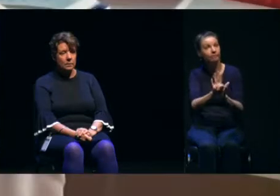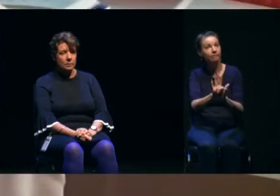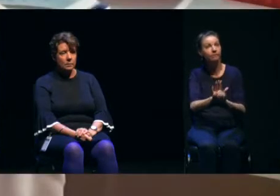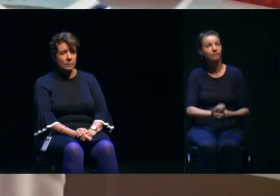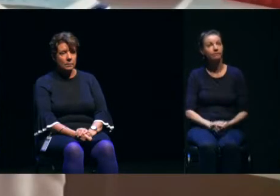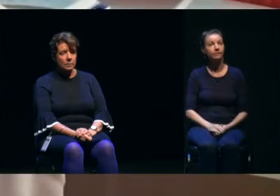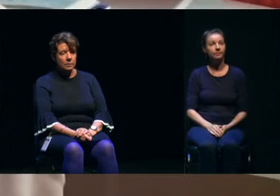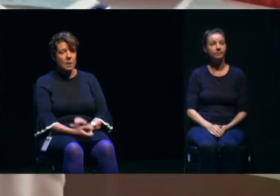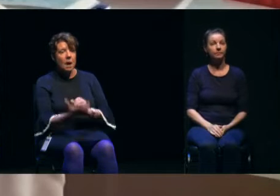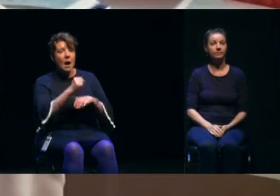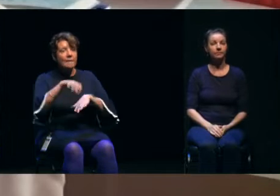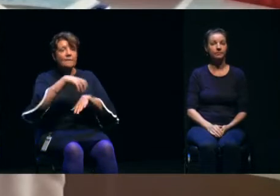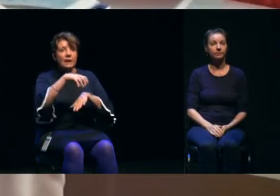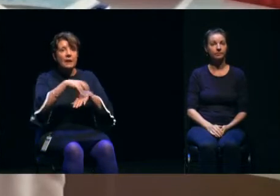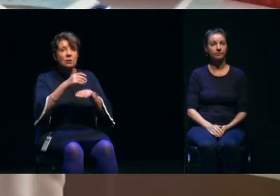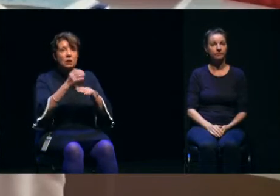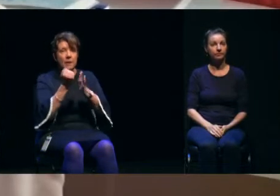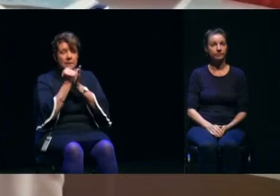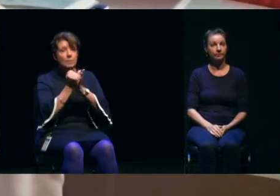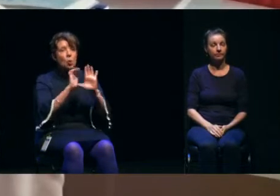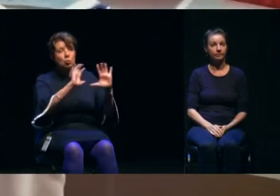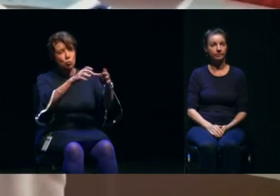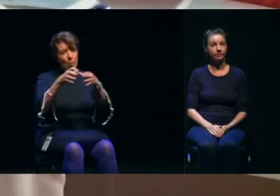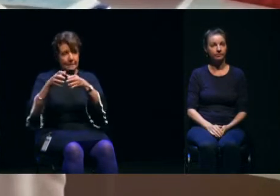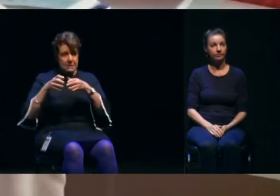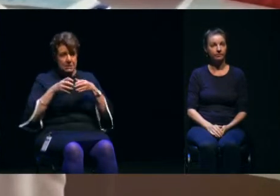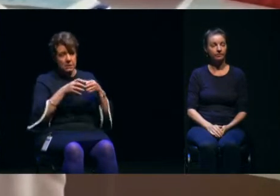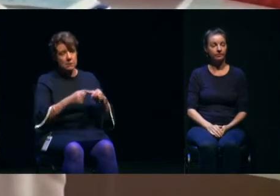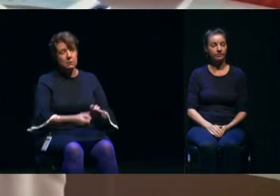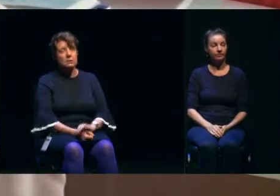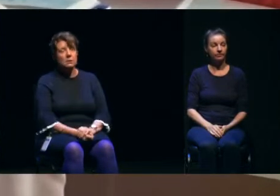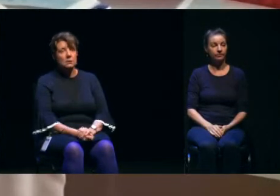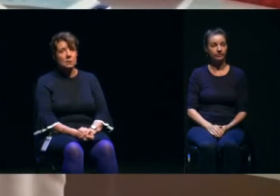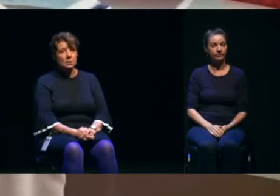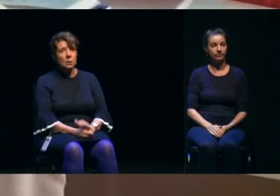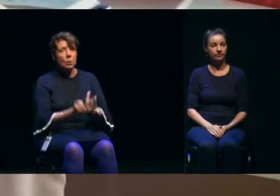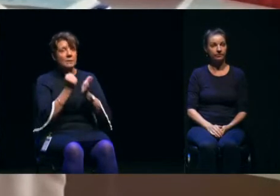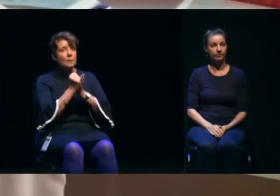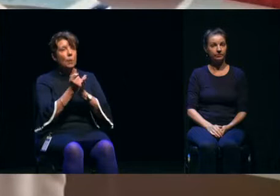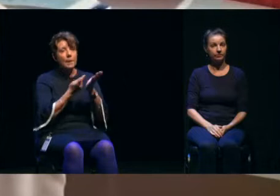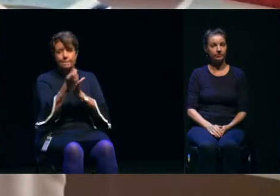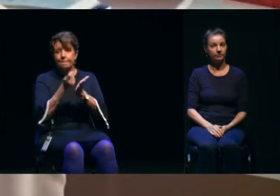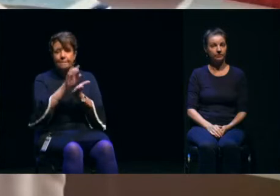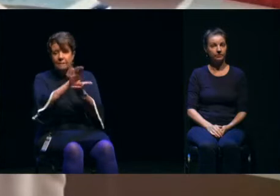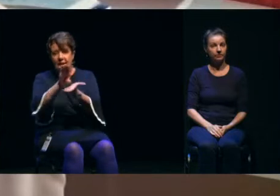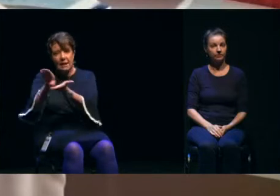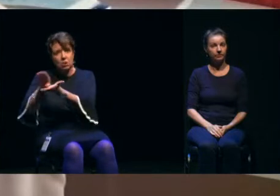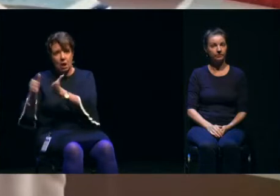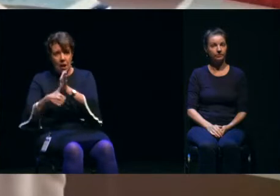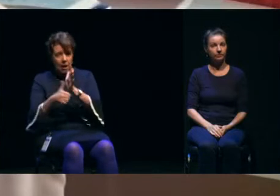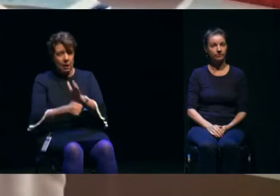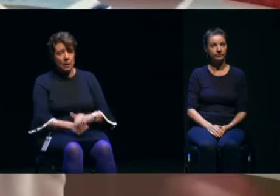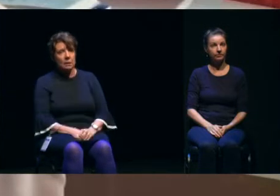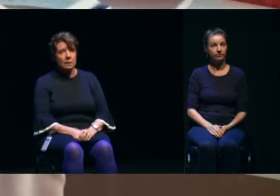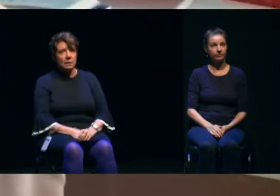have a foundation that supports groups, and we support them financially. And of course, sometimes I